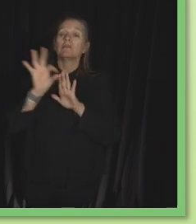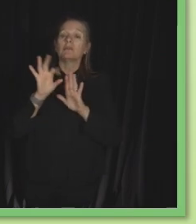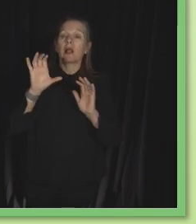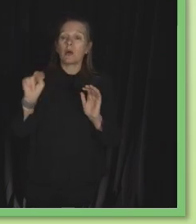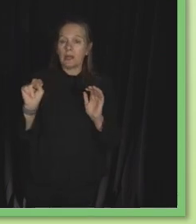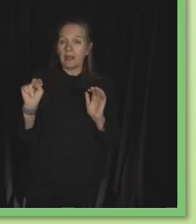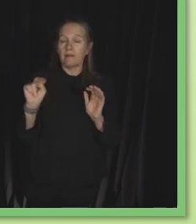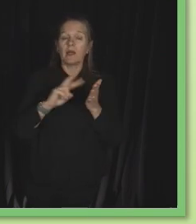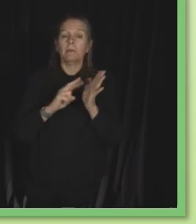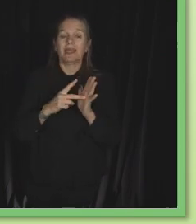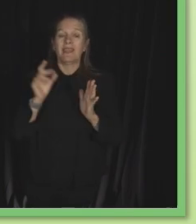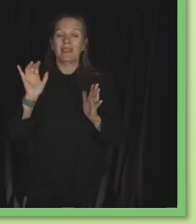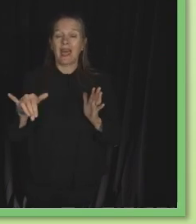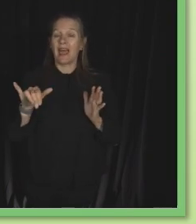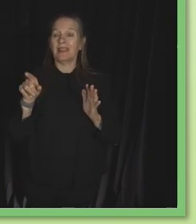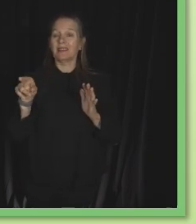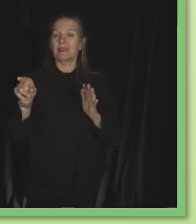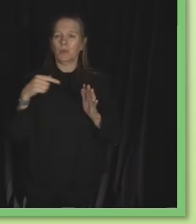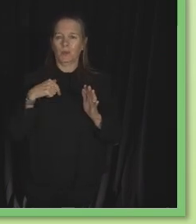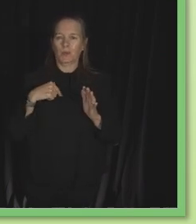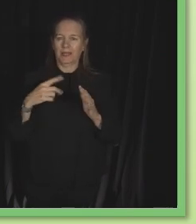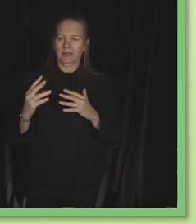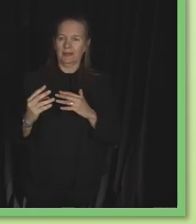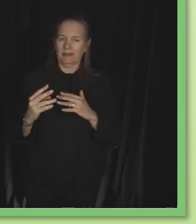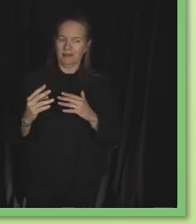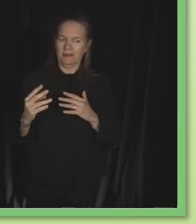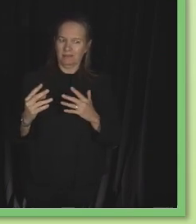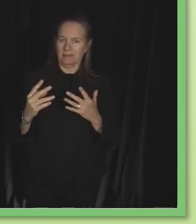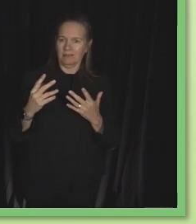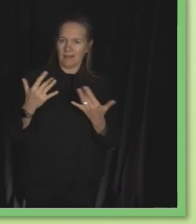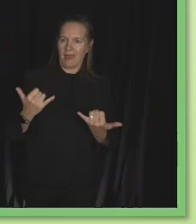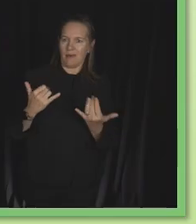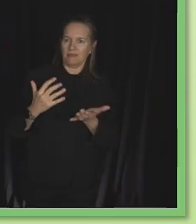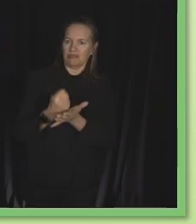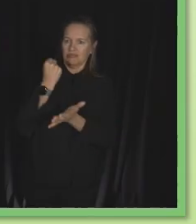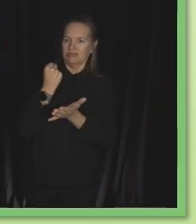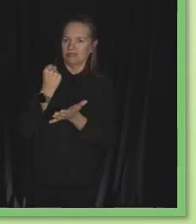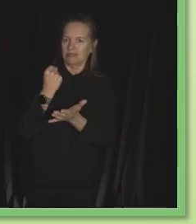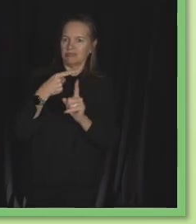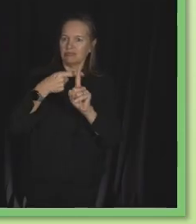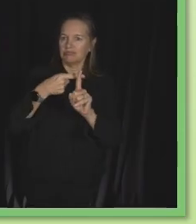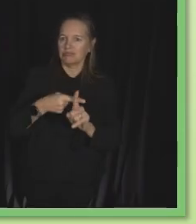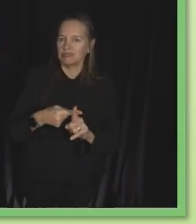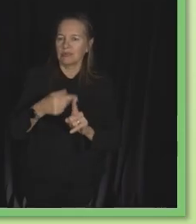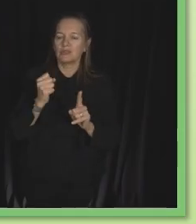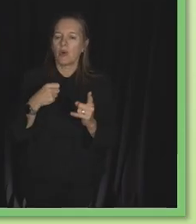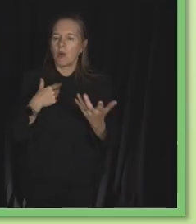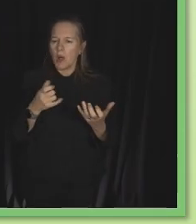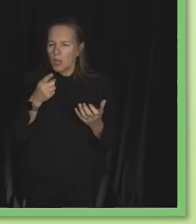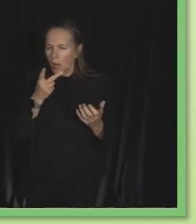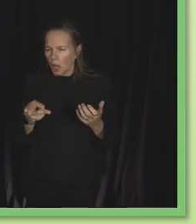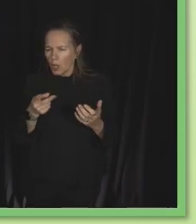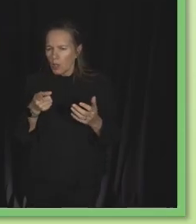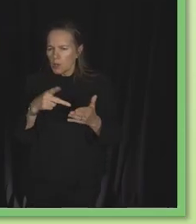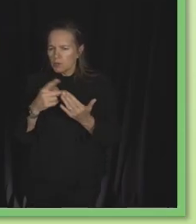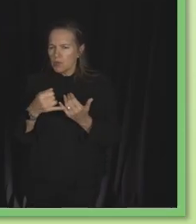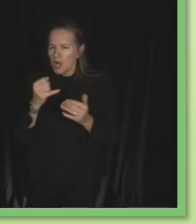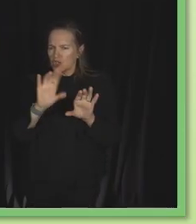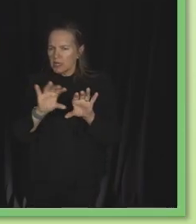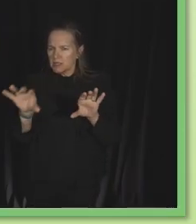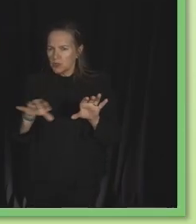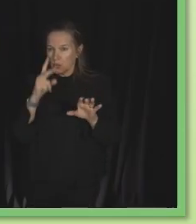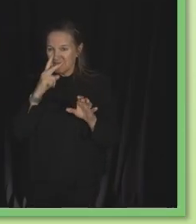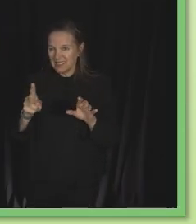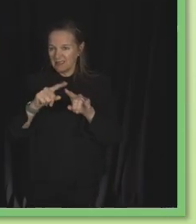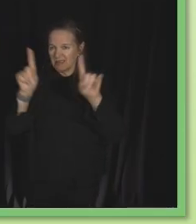have tilted that equation to our favor. I want you guys to take a look at the projects up on the screen. These